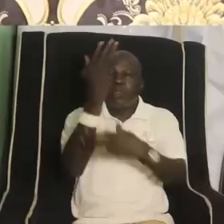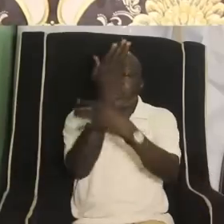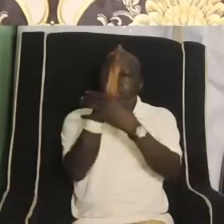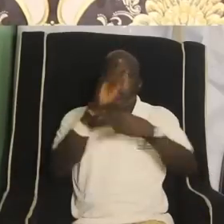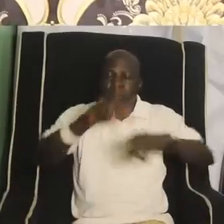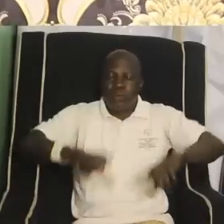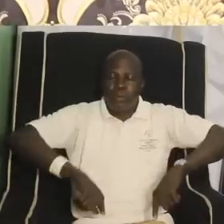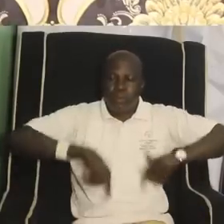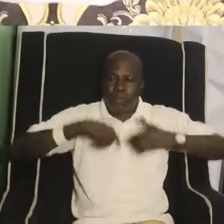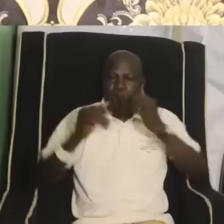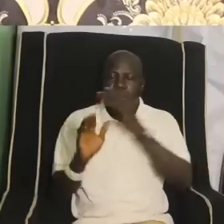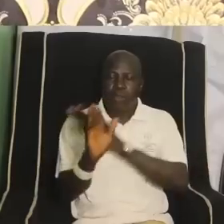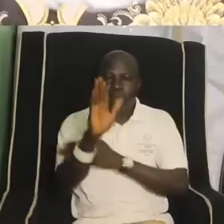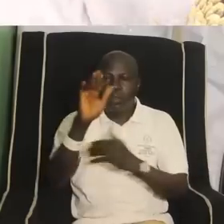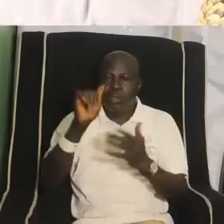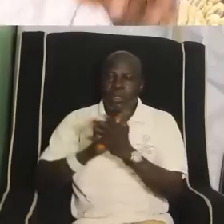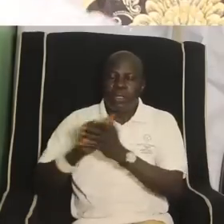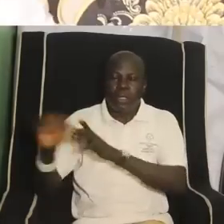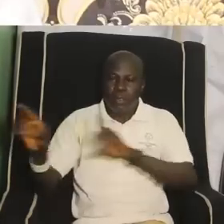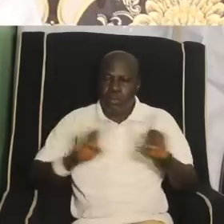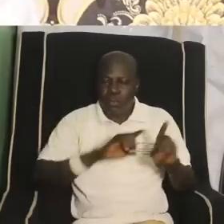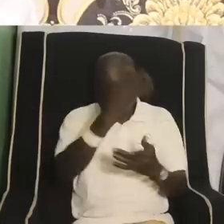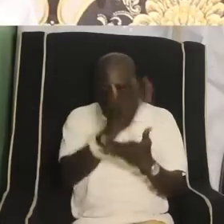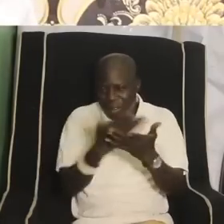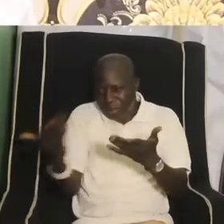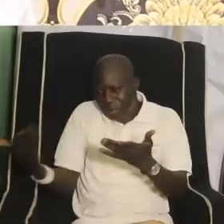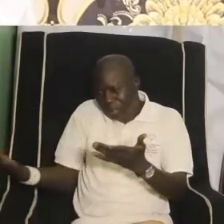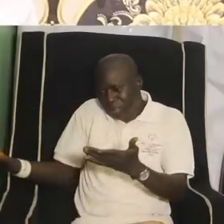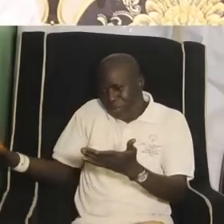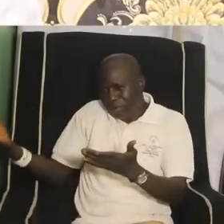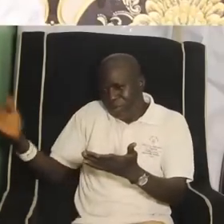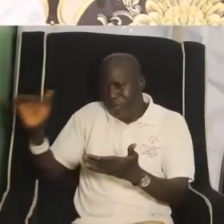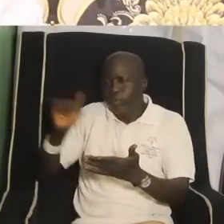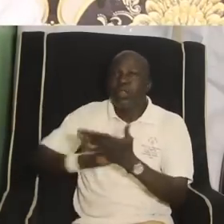End of the living God that can do all things.